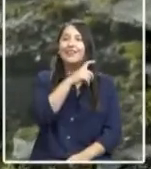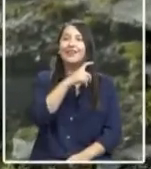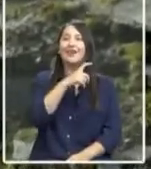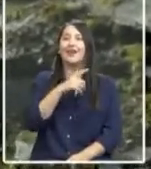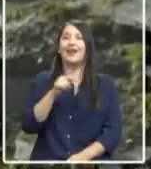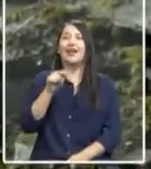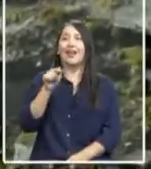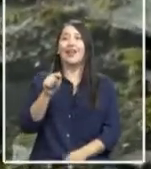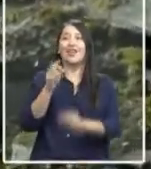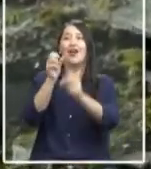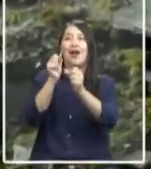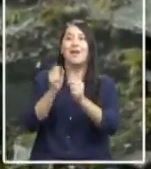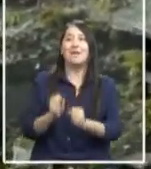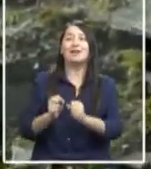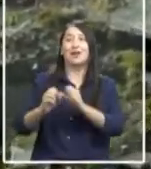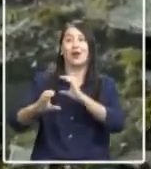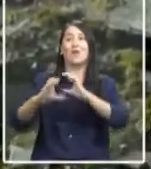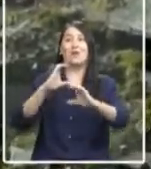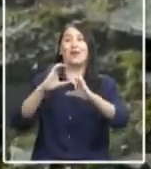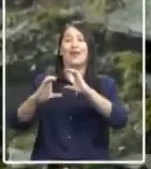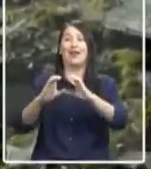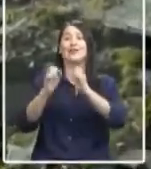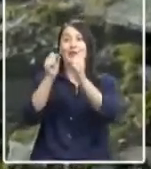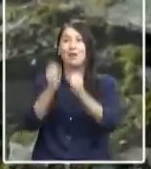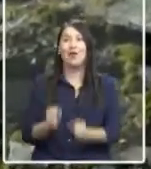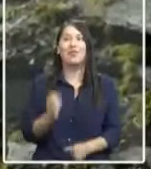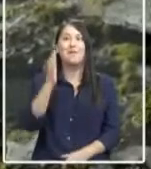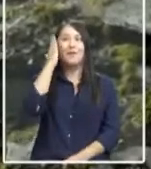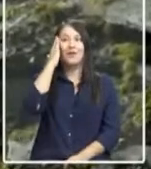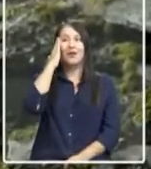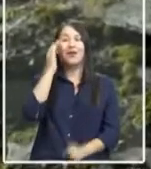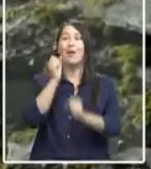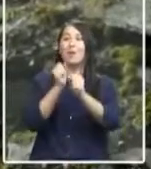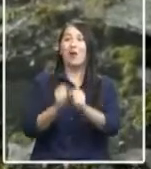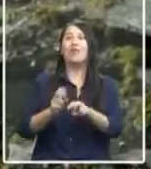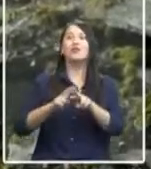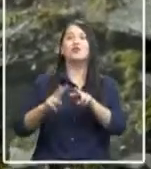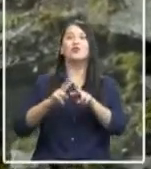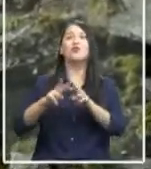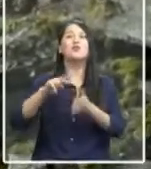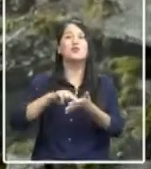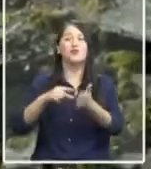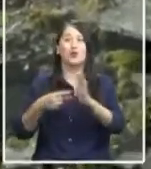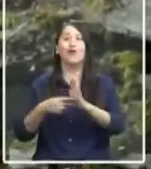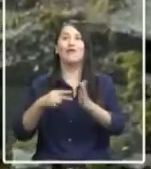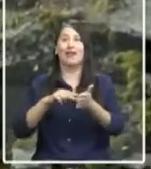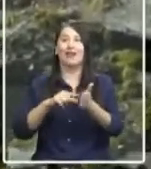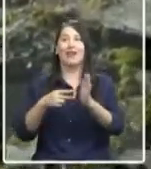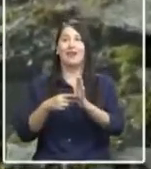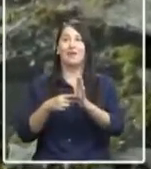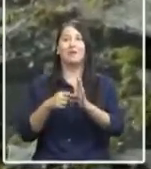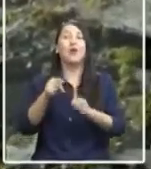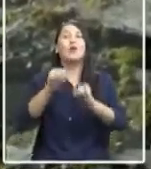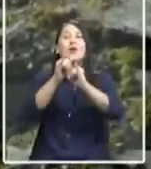Organisms that are able to communicate, to memorize, to solve problems in a